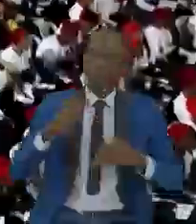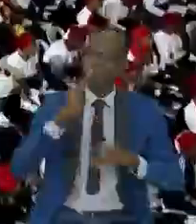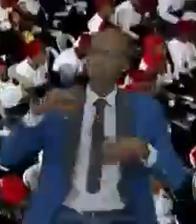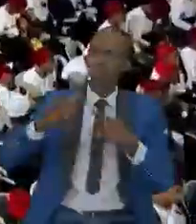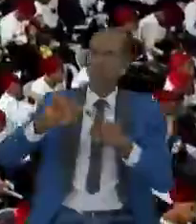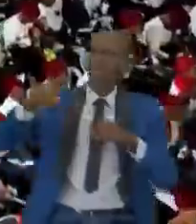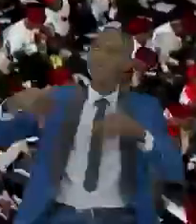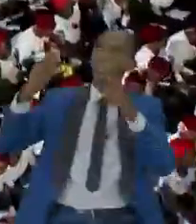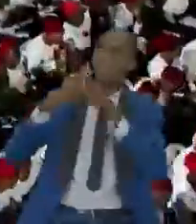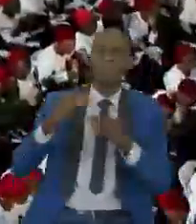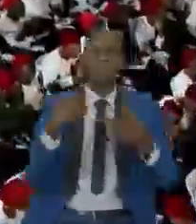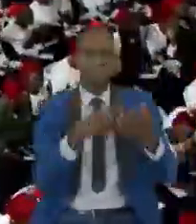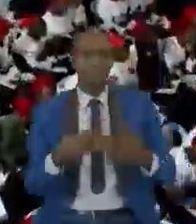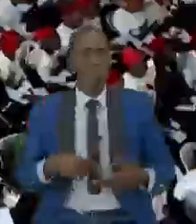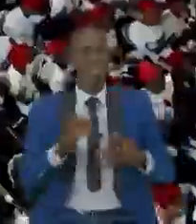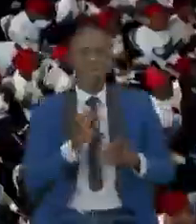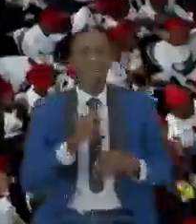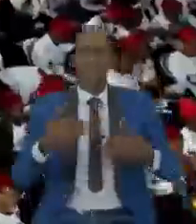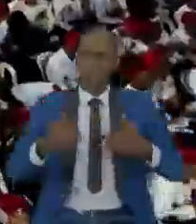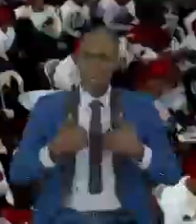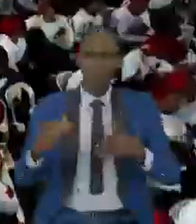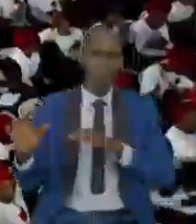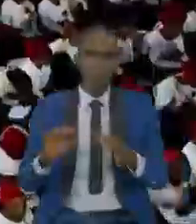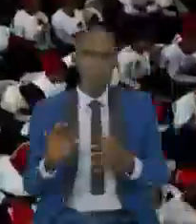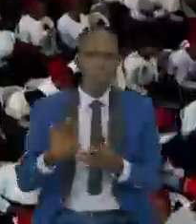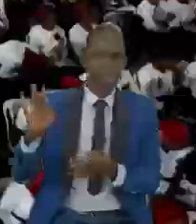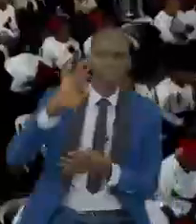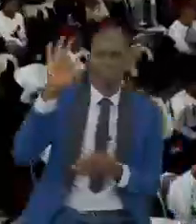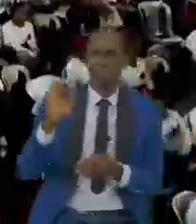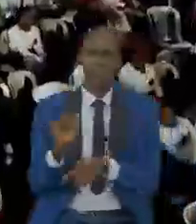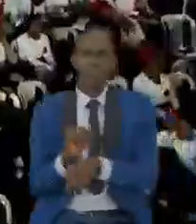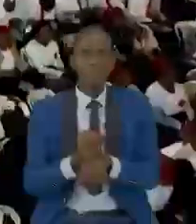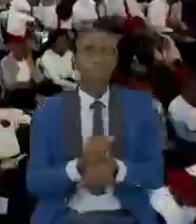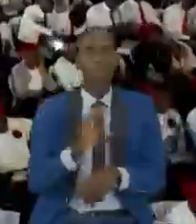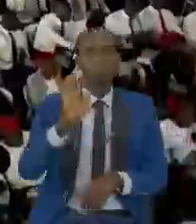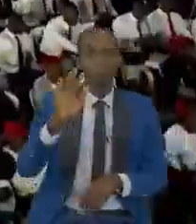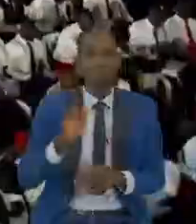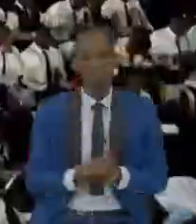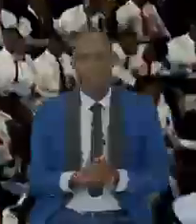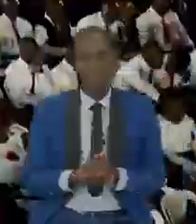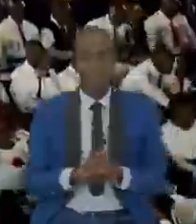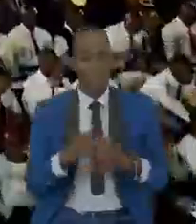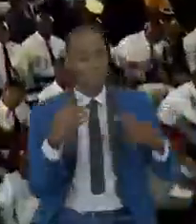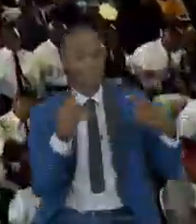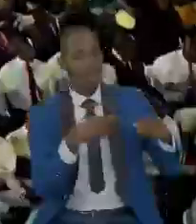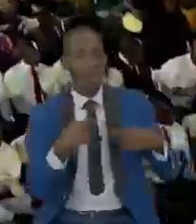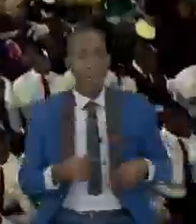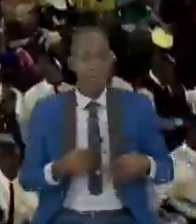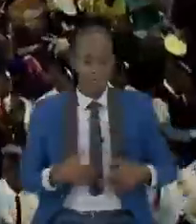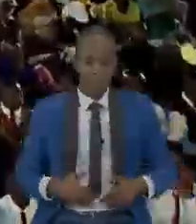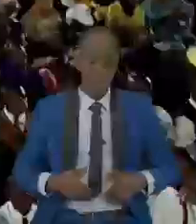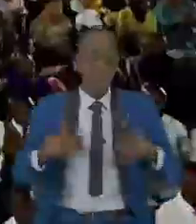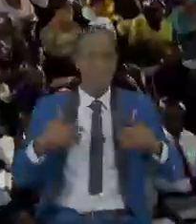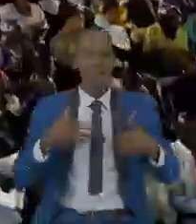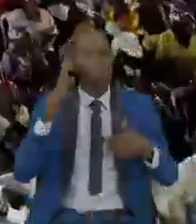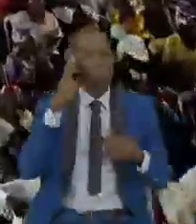out of Jordan. Argument, I perform spiritual rites. My friend, argument, anger will